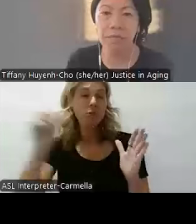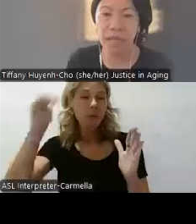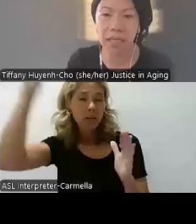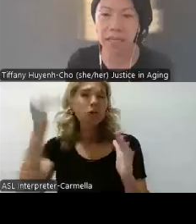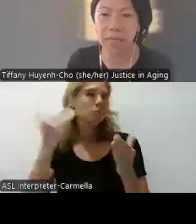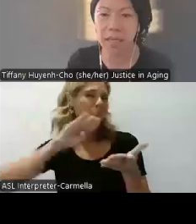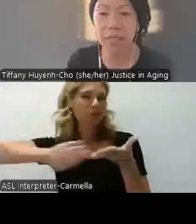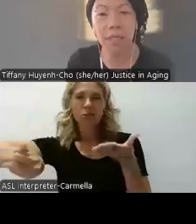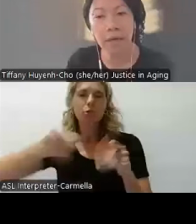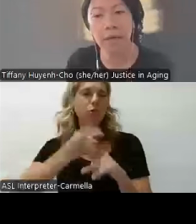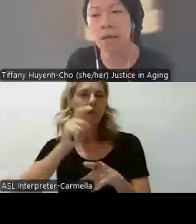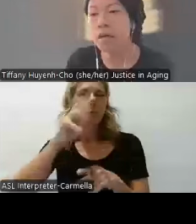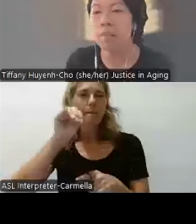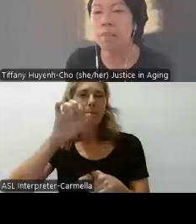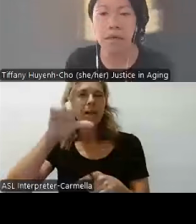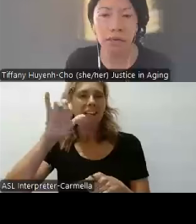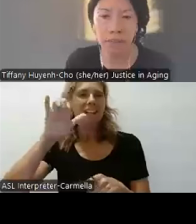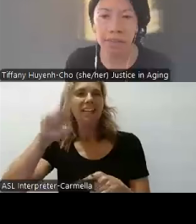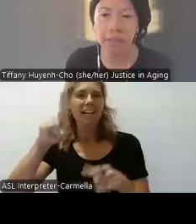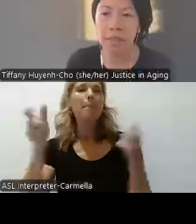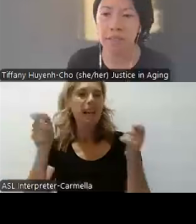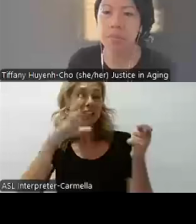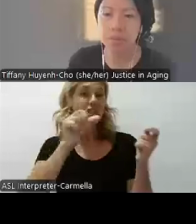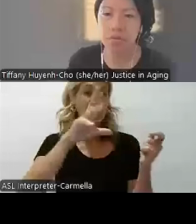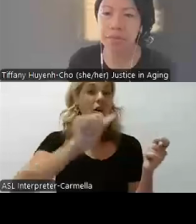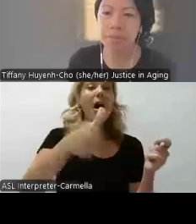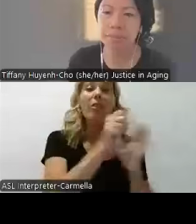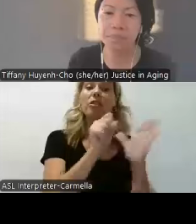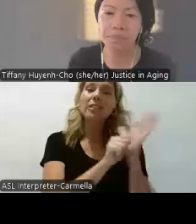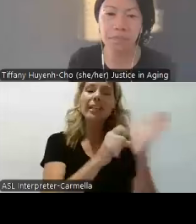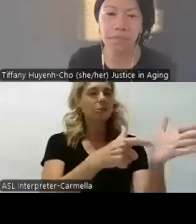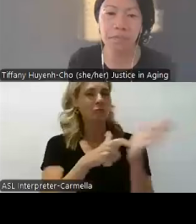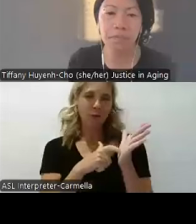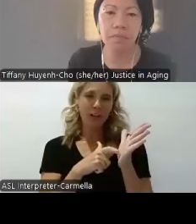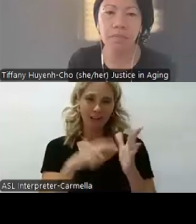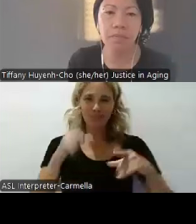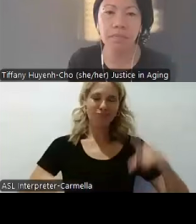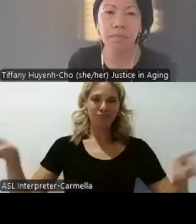from Medicaid managed care, but in other states, it is mandatory.